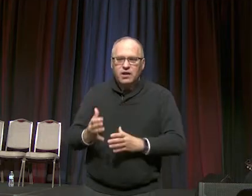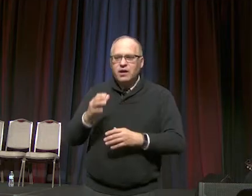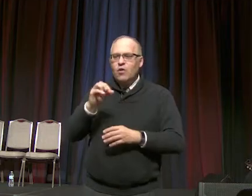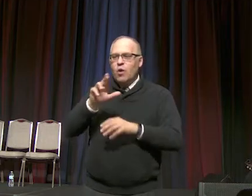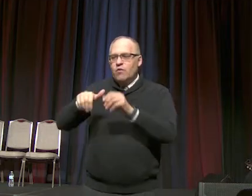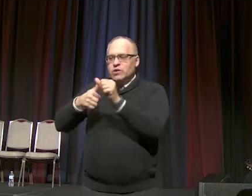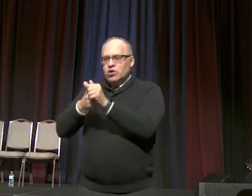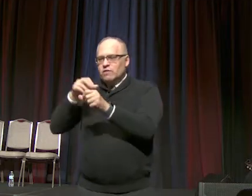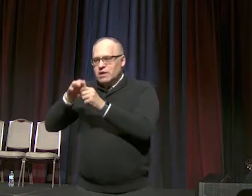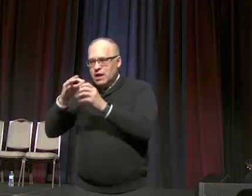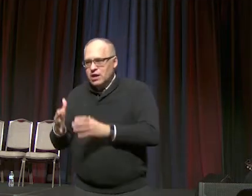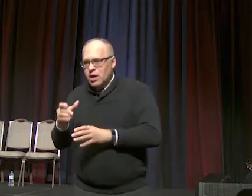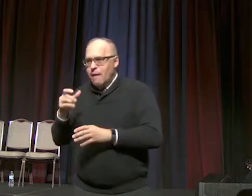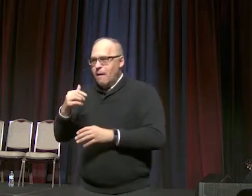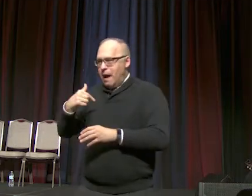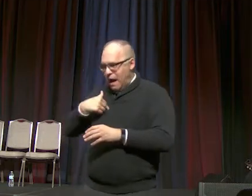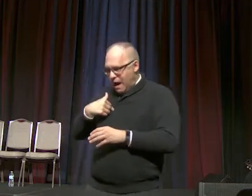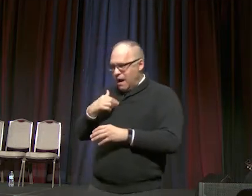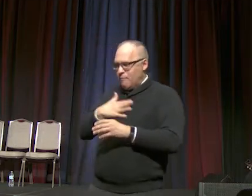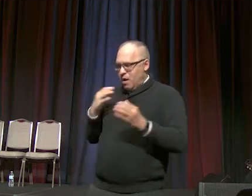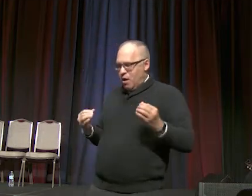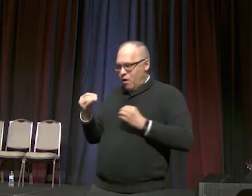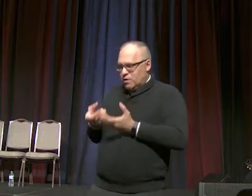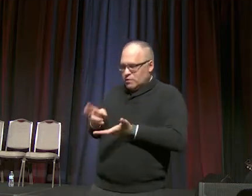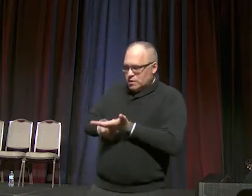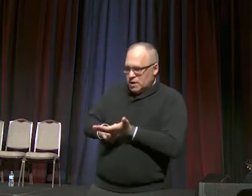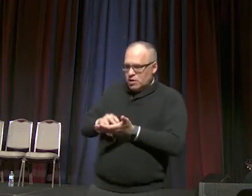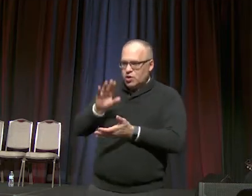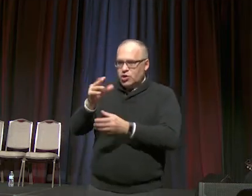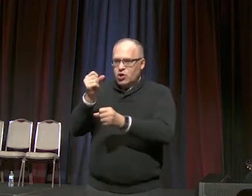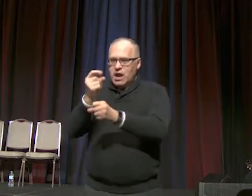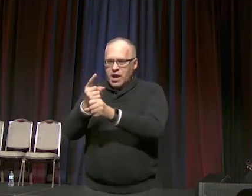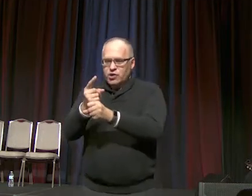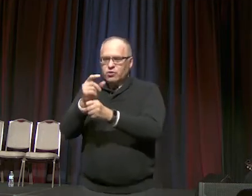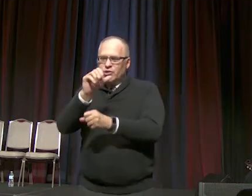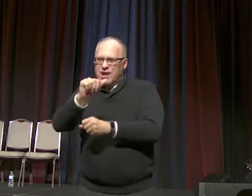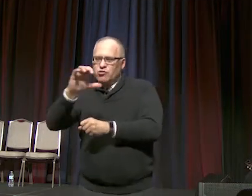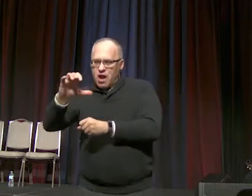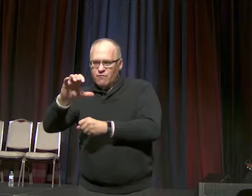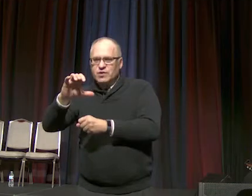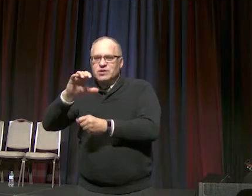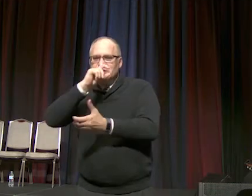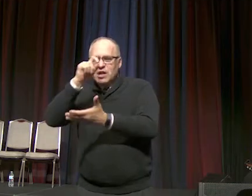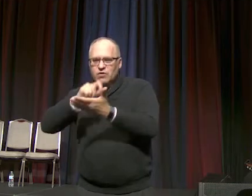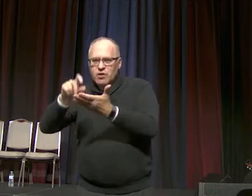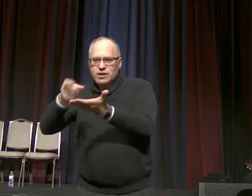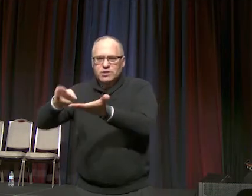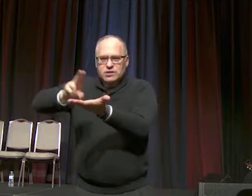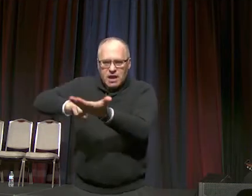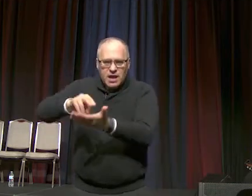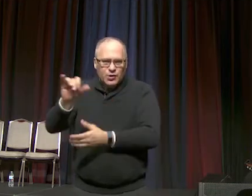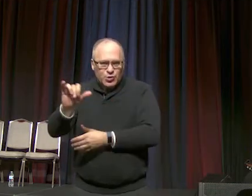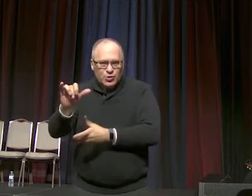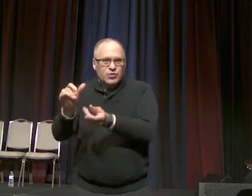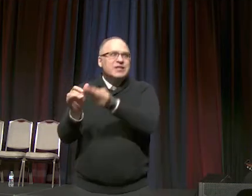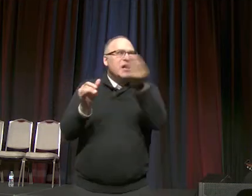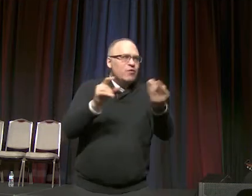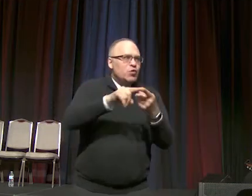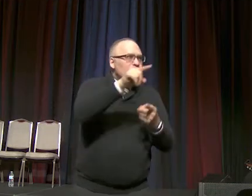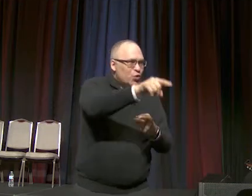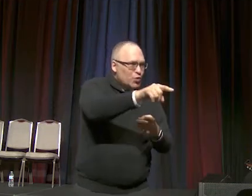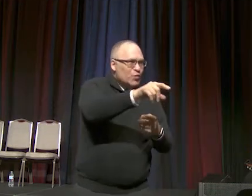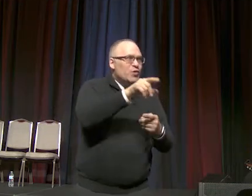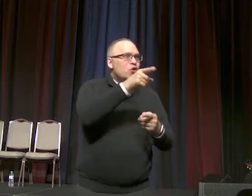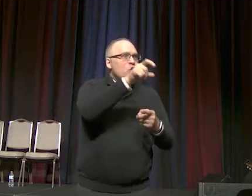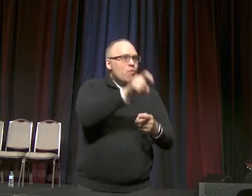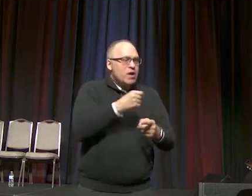office, signed by your annual conference secretary, and given to you. So you will need to come to the registration room with